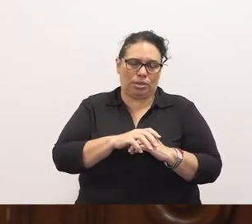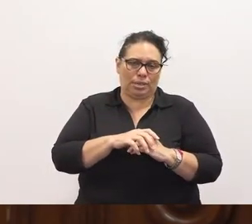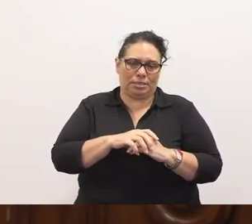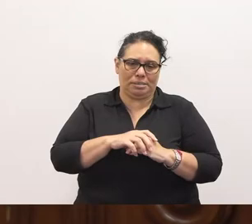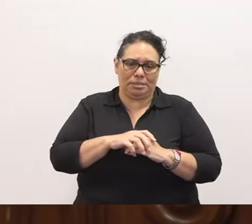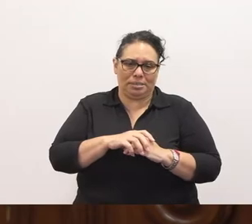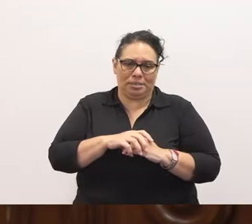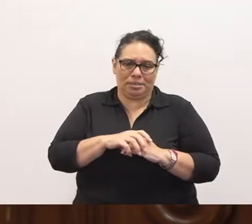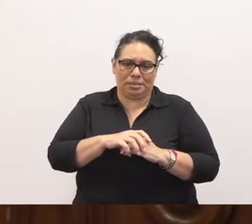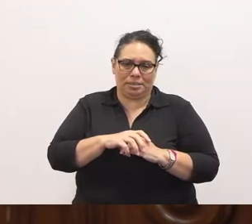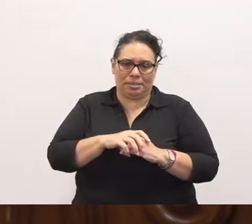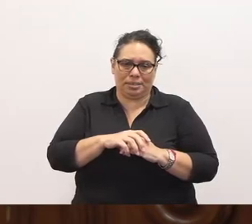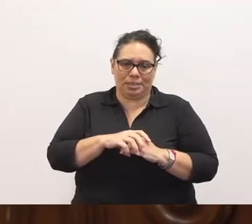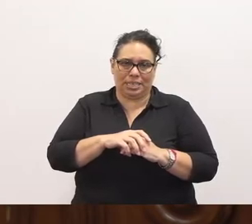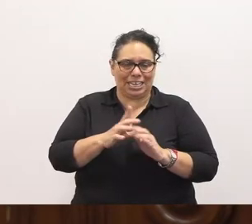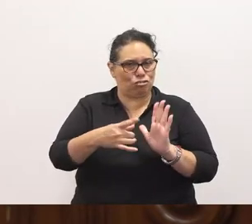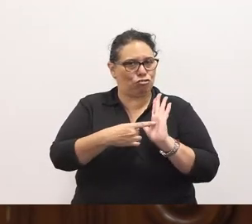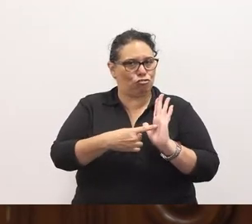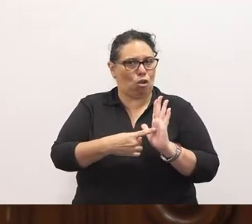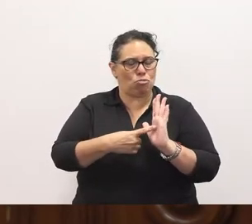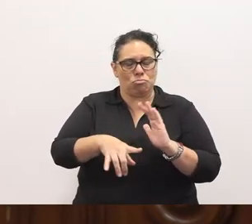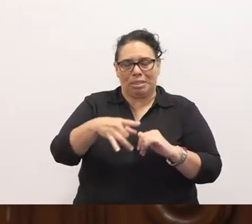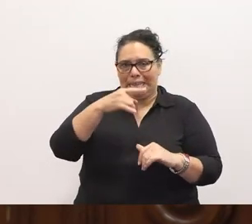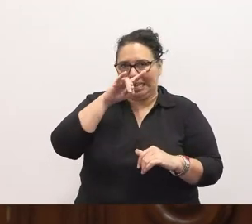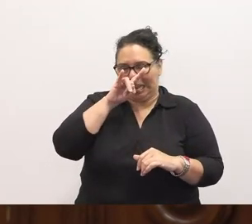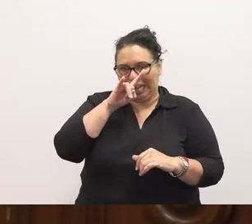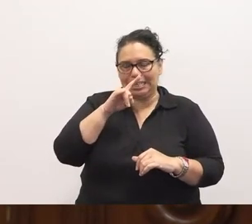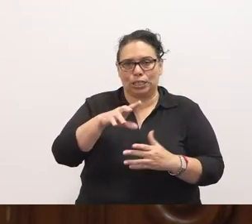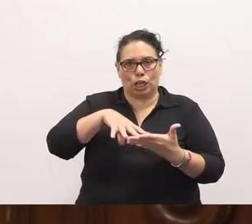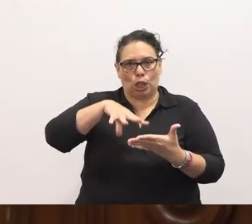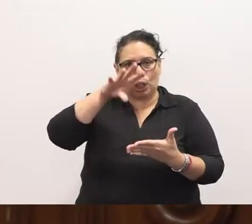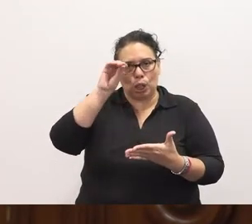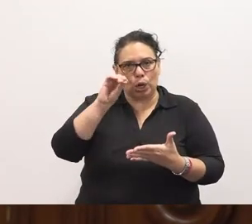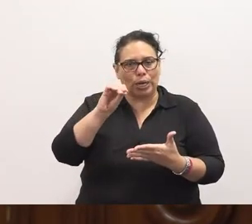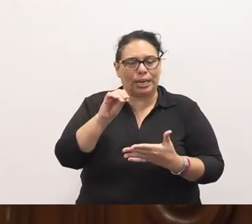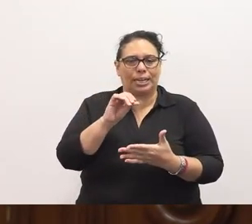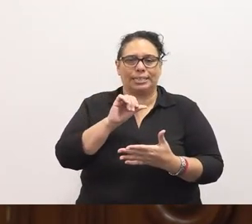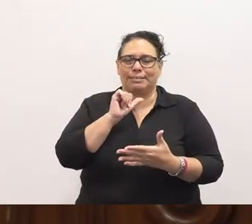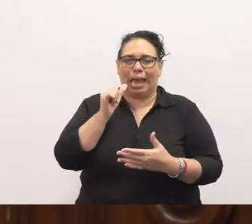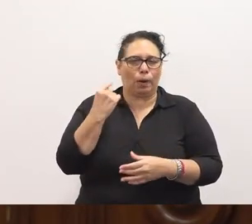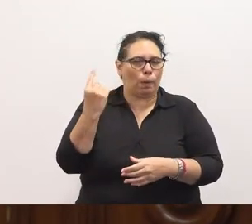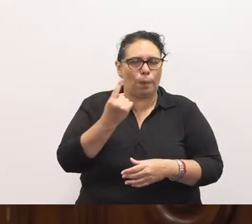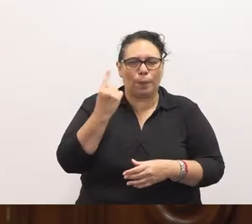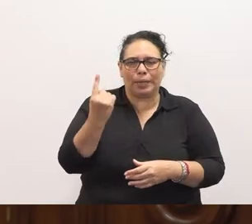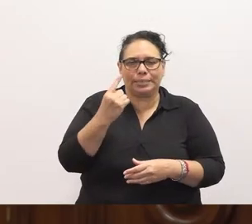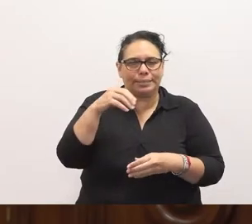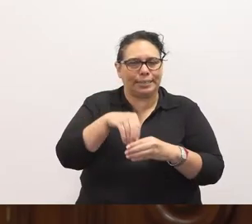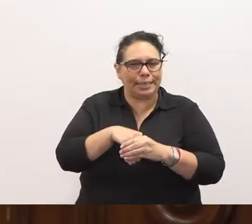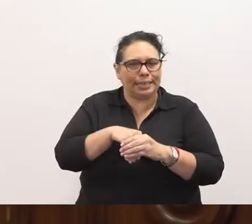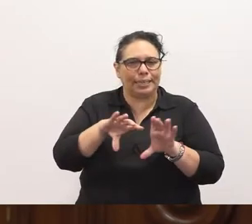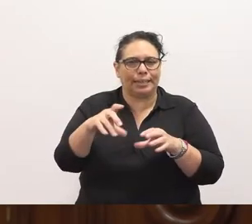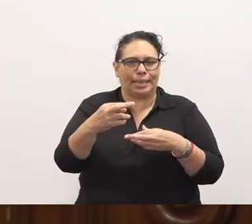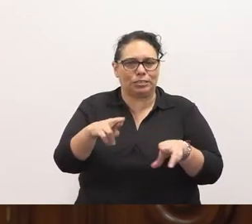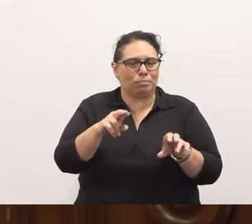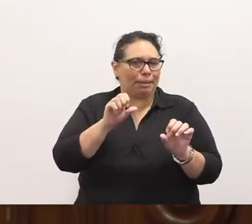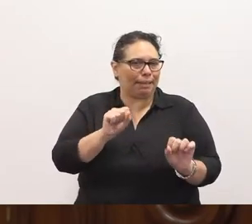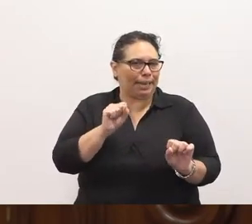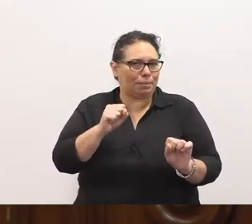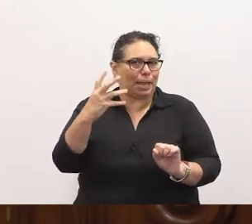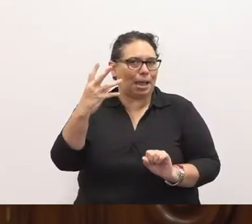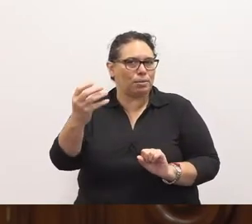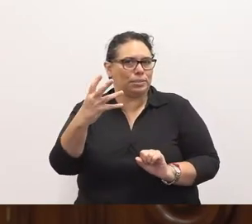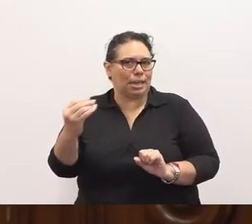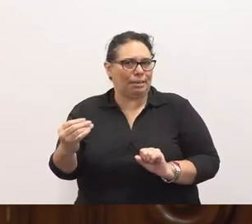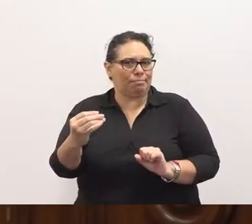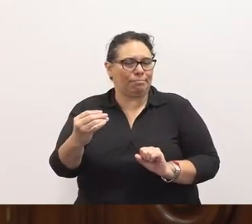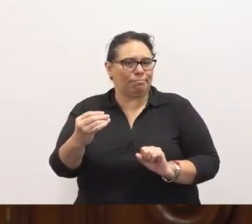and I think it shows the kids that learning doesn't always have to happen in a classroom, that the whole